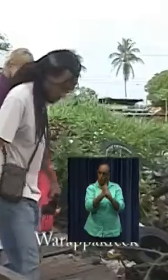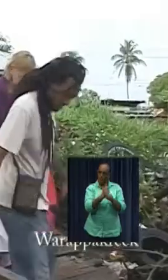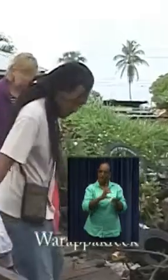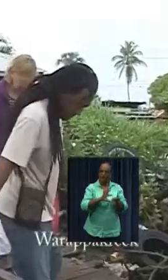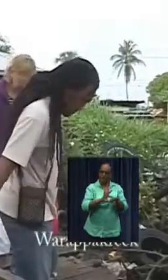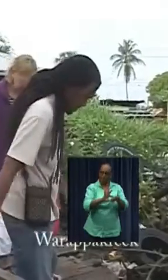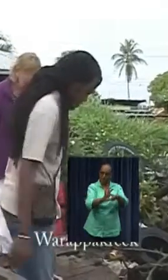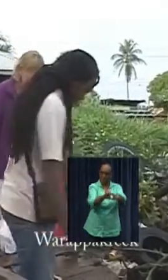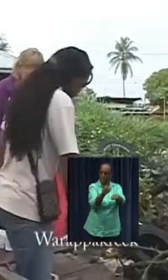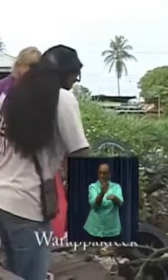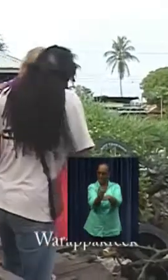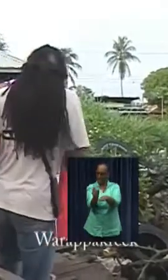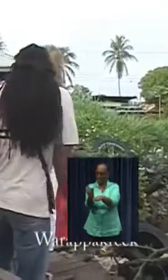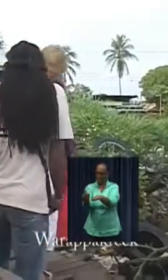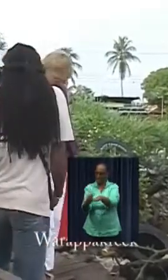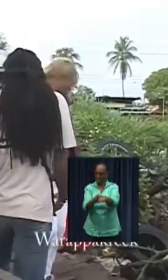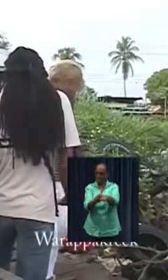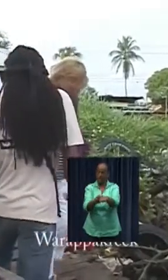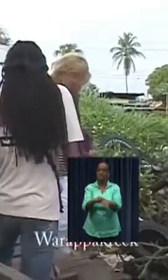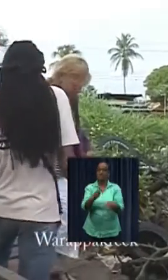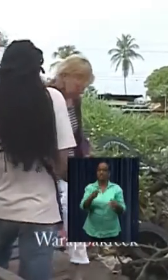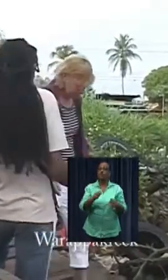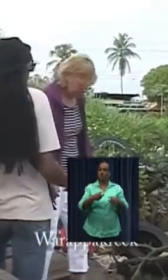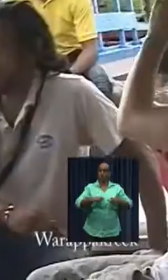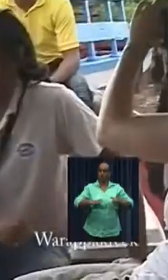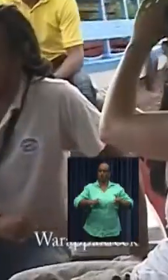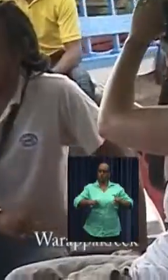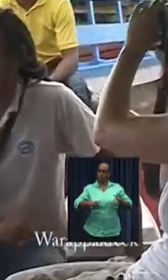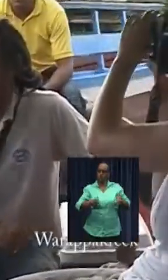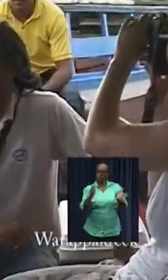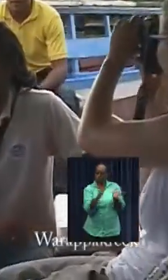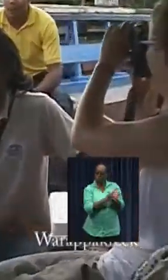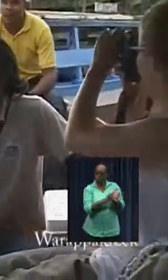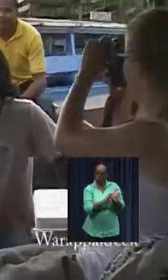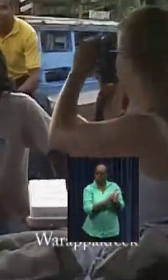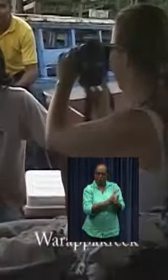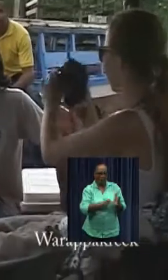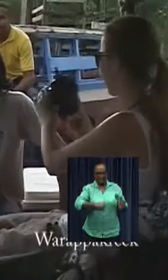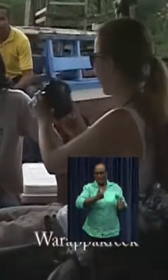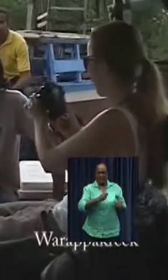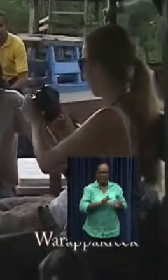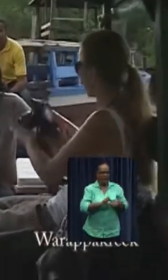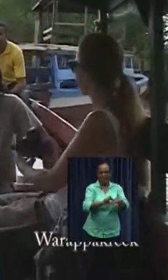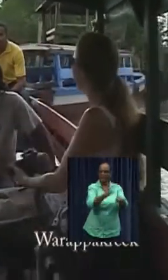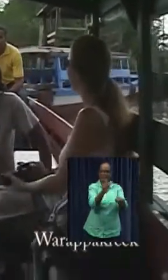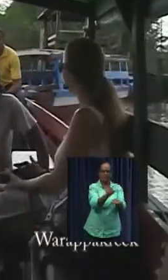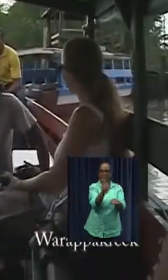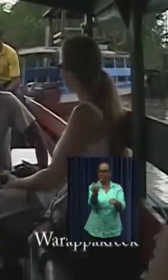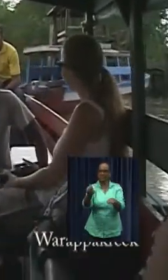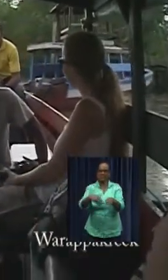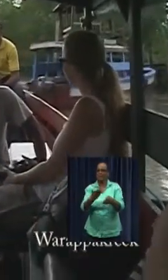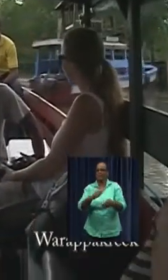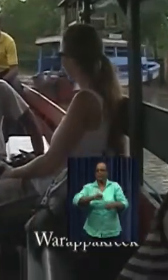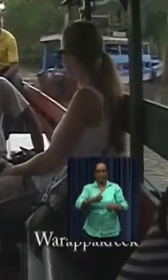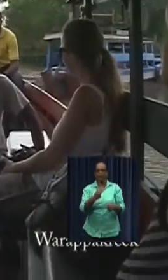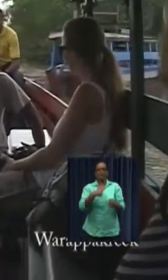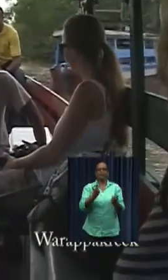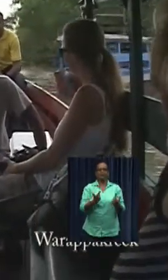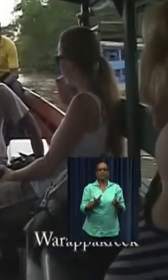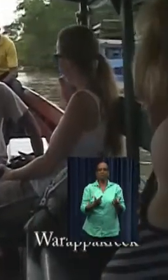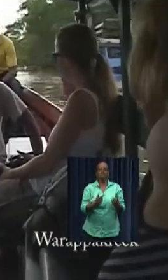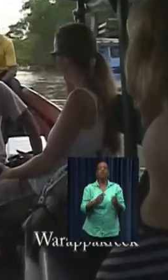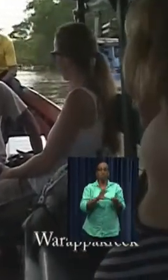guides. Because of the absence of a tourism law, everyone and anyone can call themselves a guide.